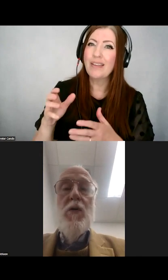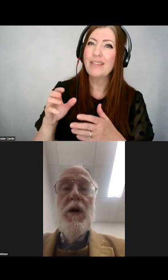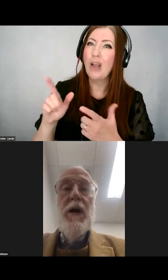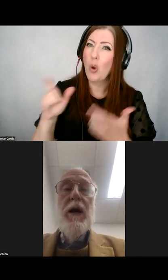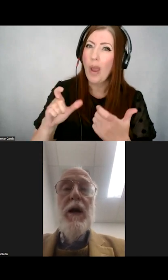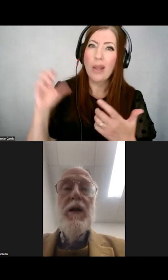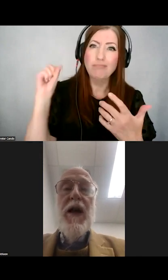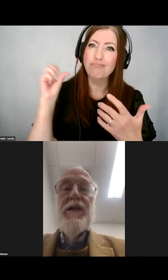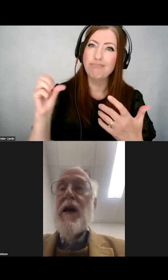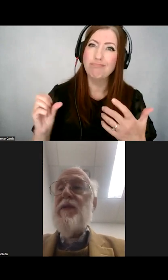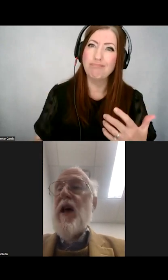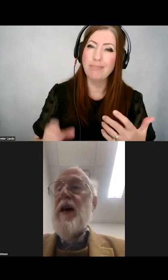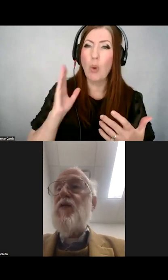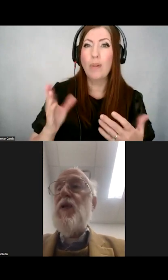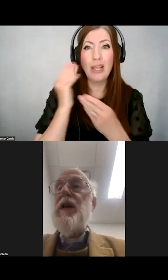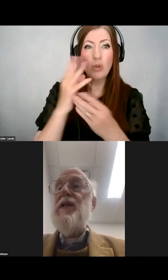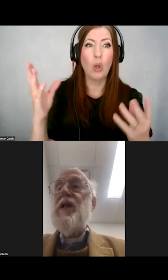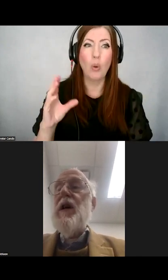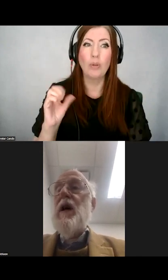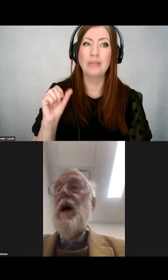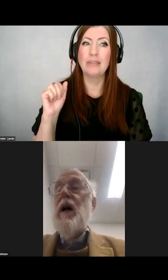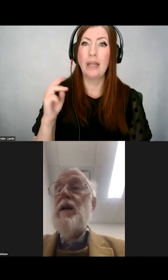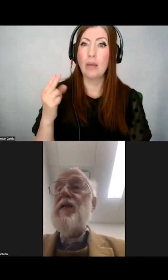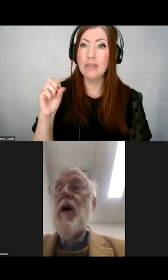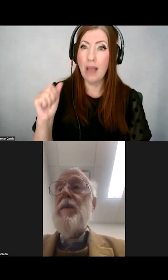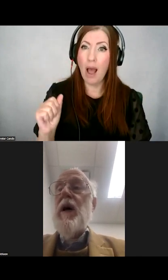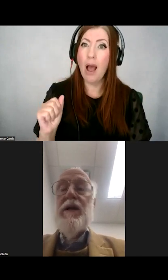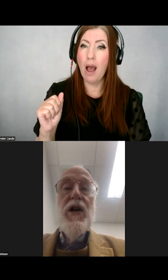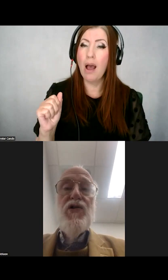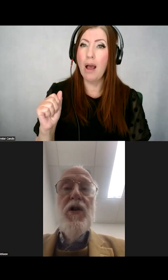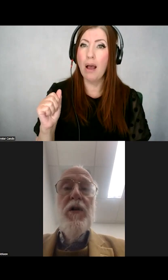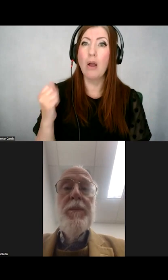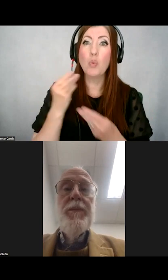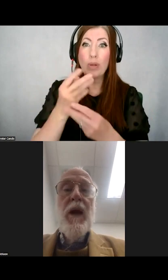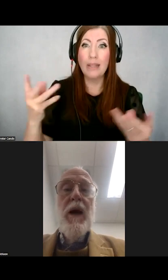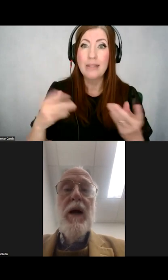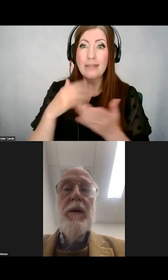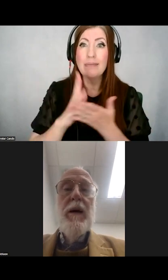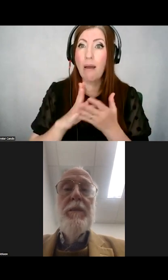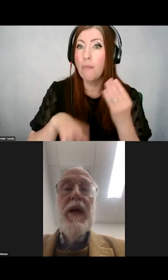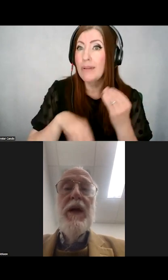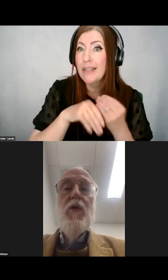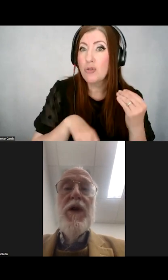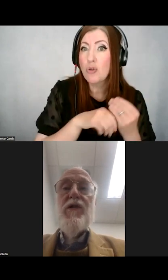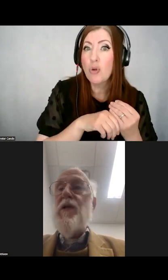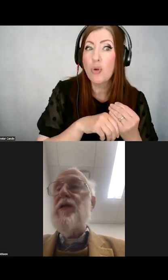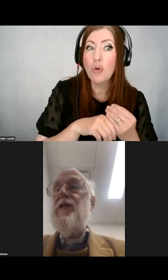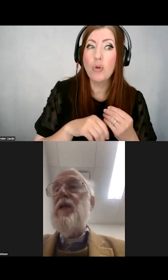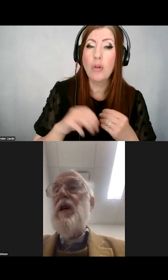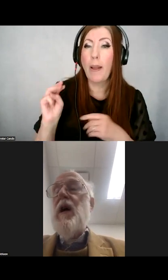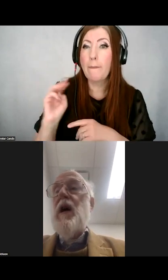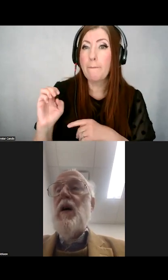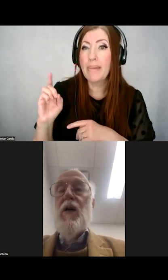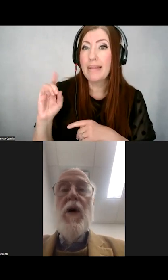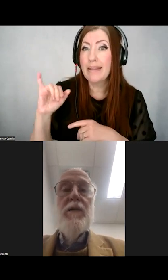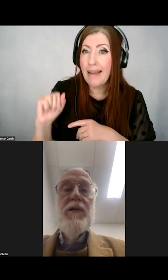people know that SAMHSA has released some additional media